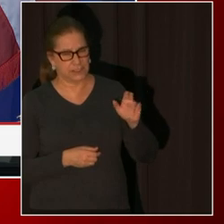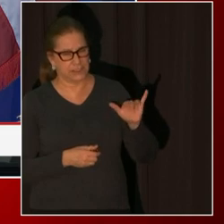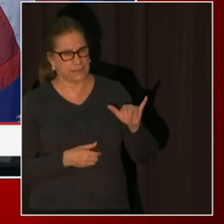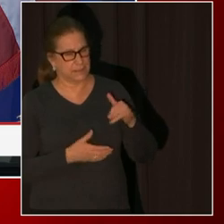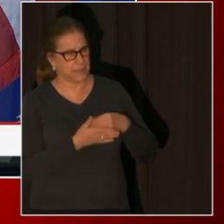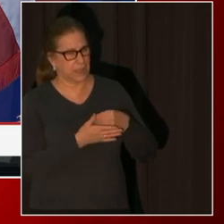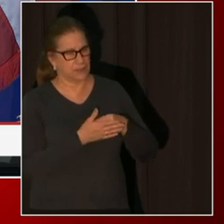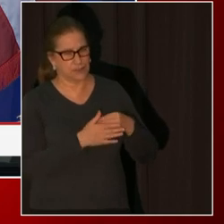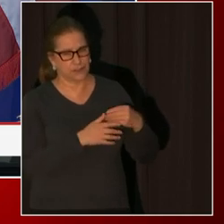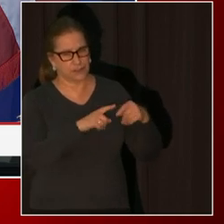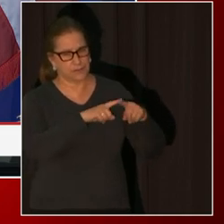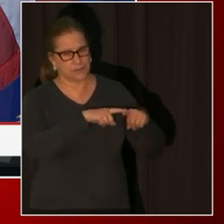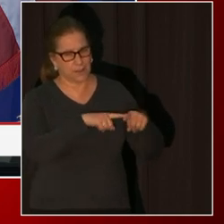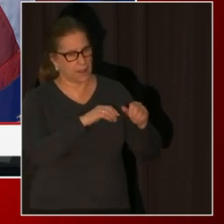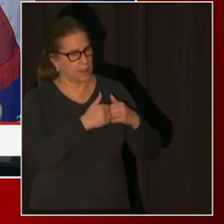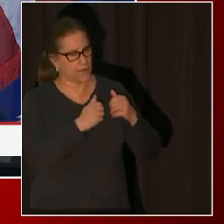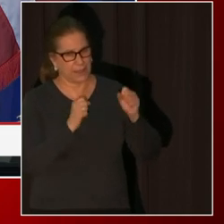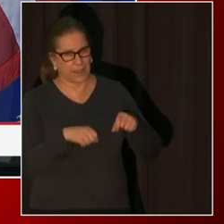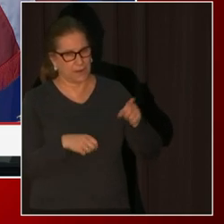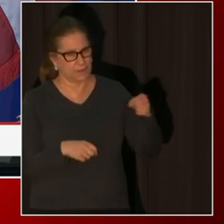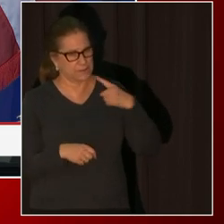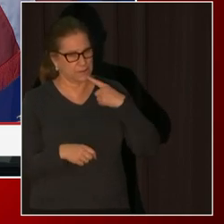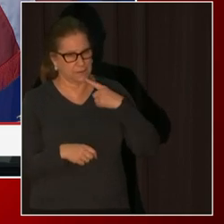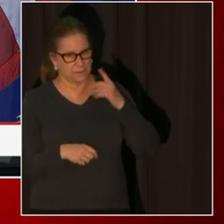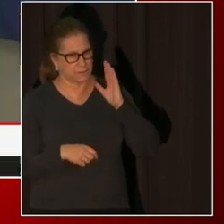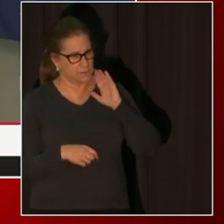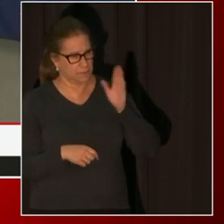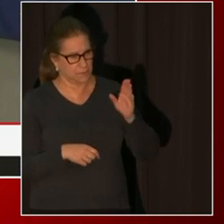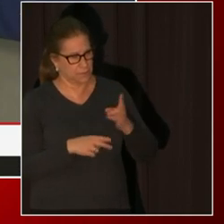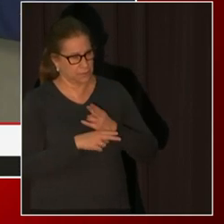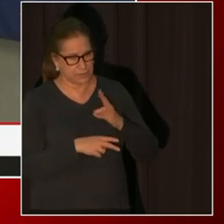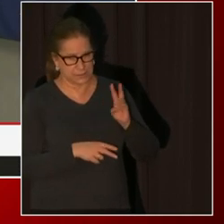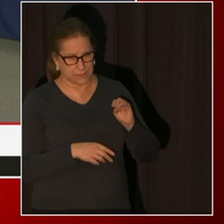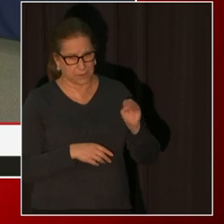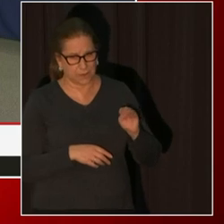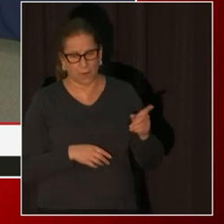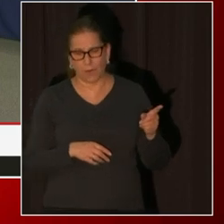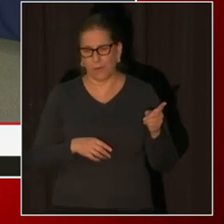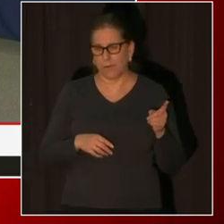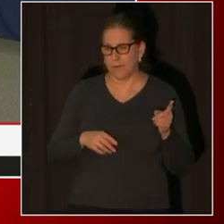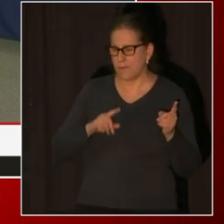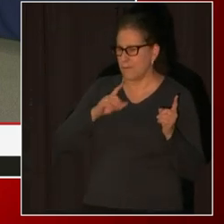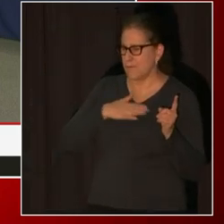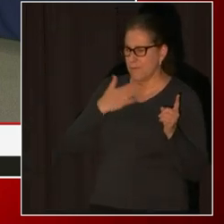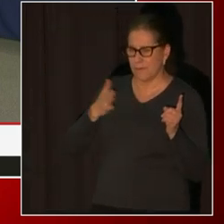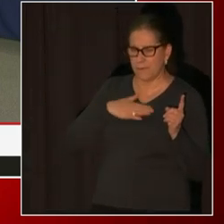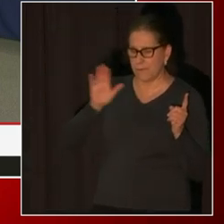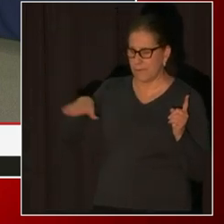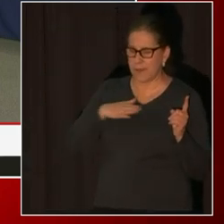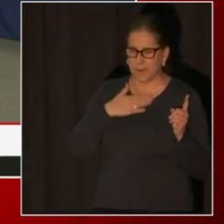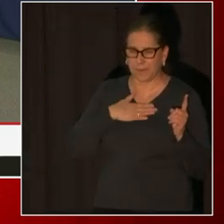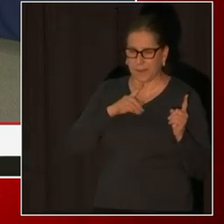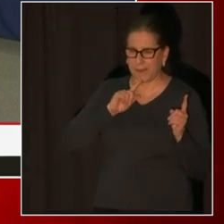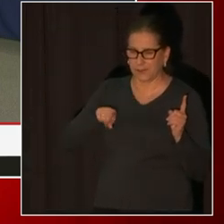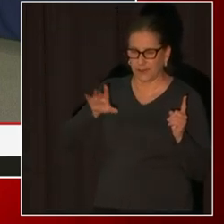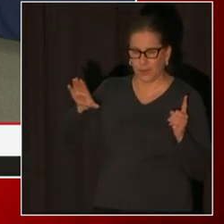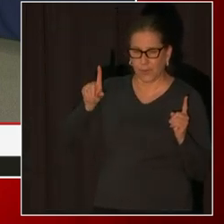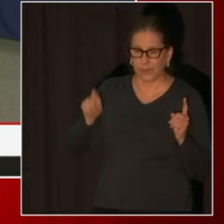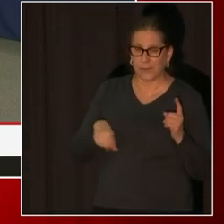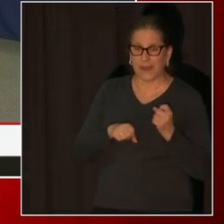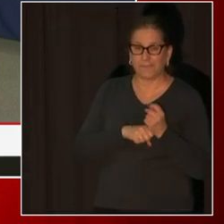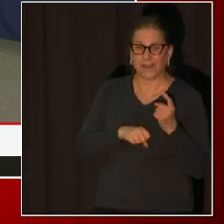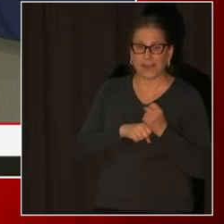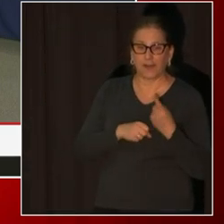million? Sure. Happy to answer that question. Every year when we propose the budget, we have a